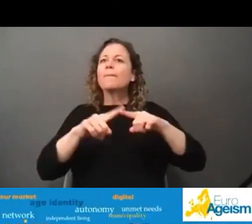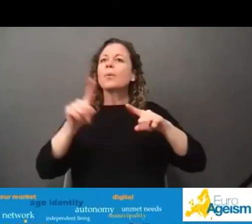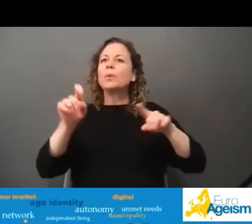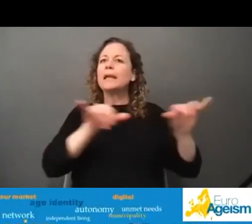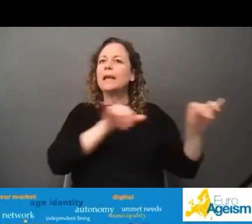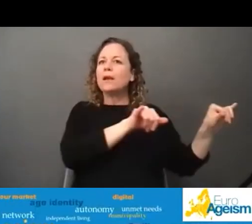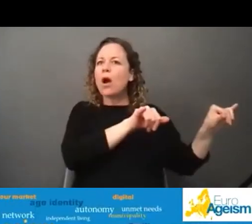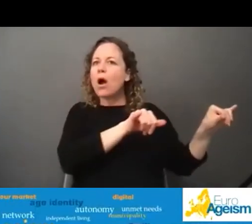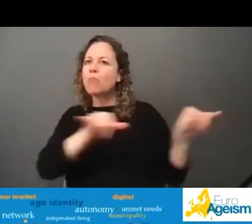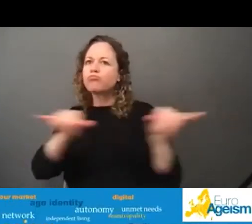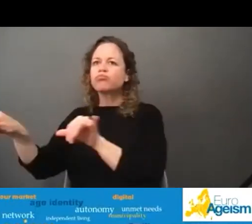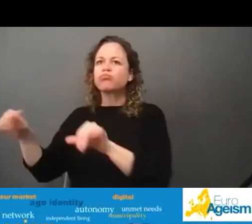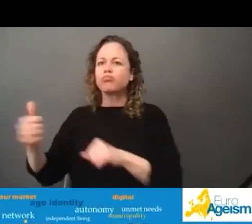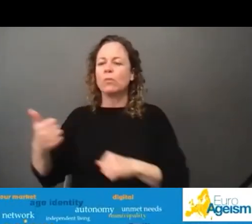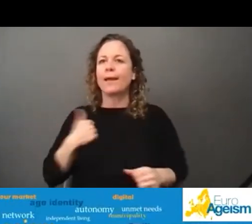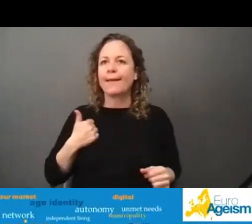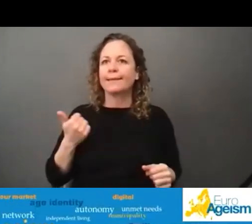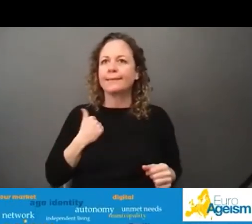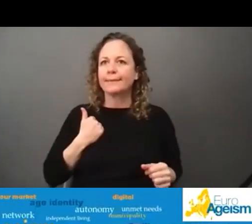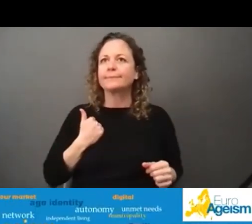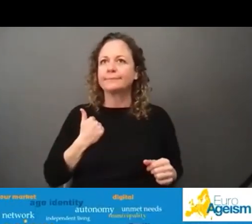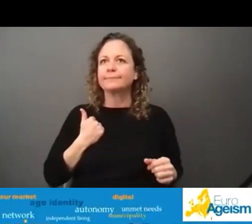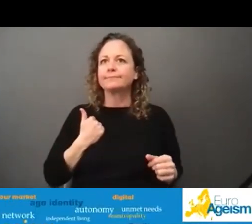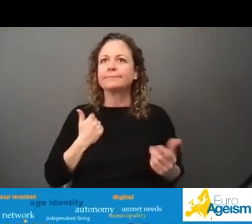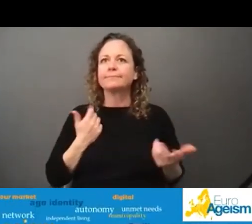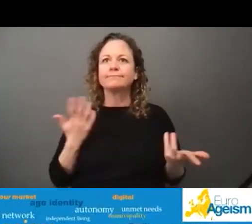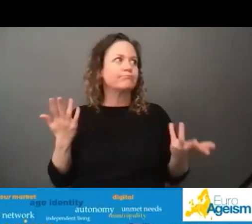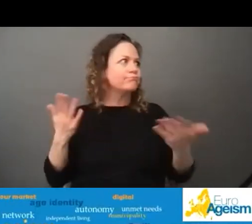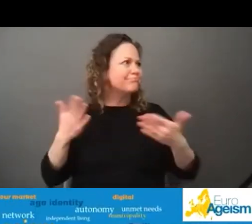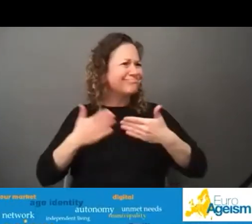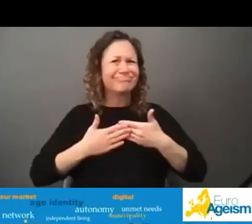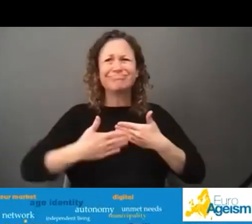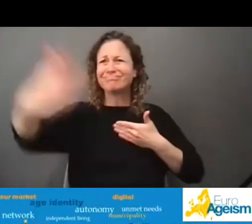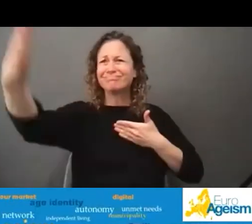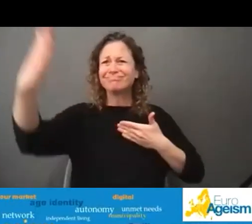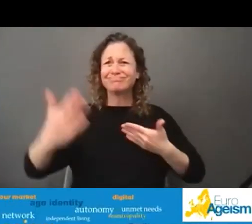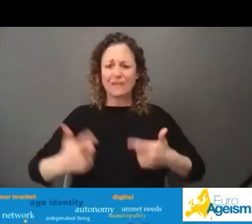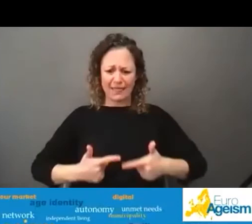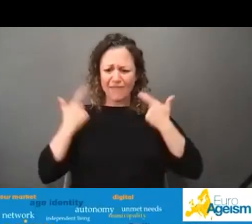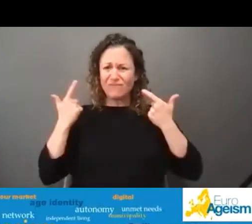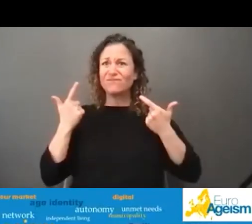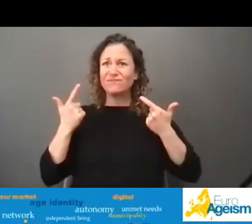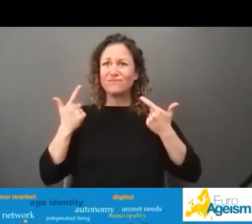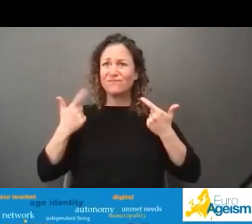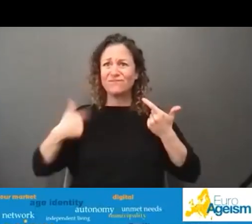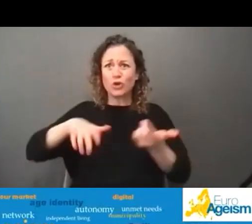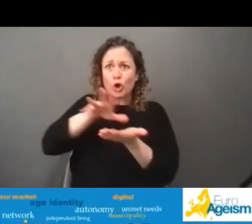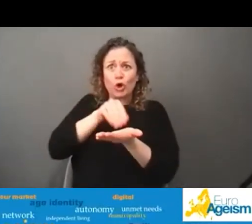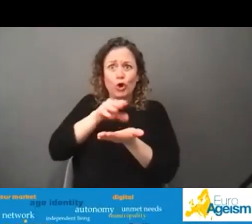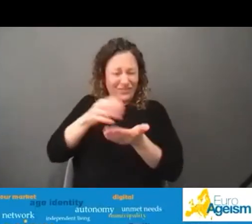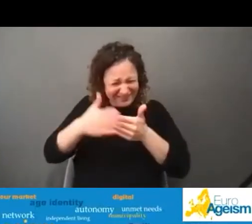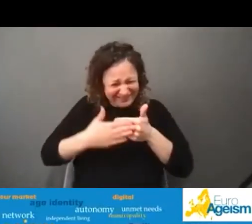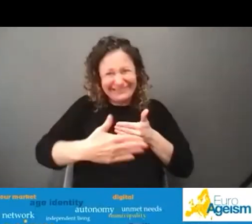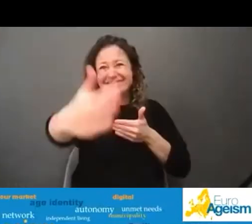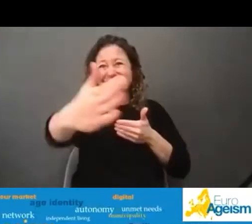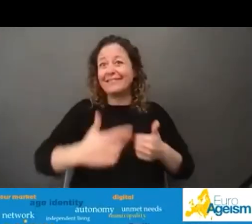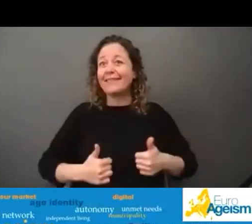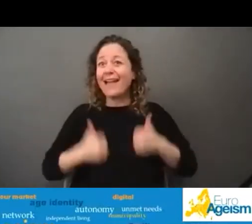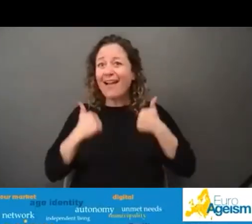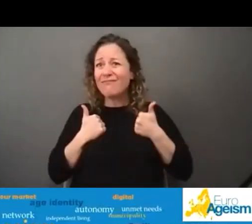the learning, the lifelong learning that's needed for an older person? Meaning for an older person to